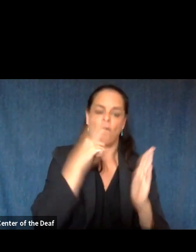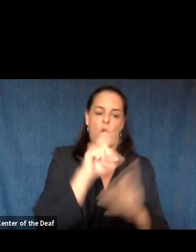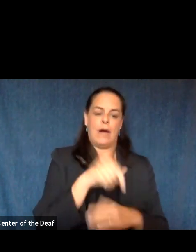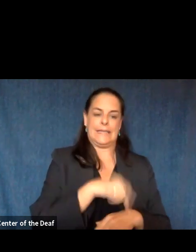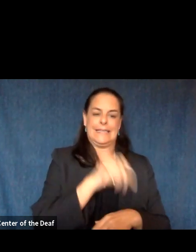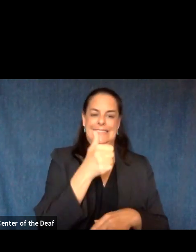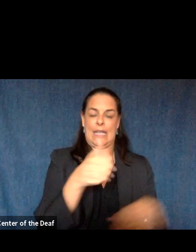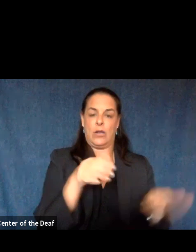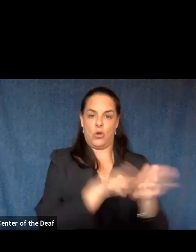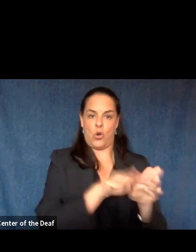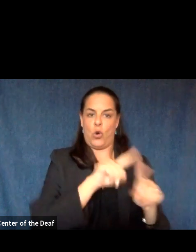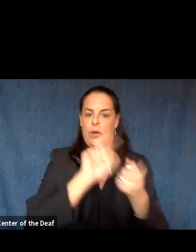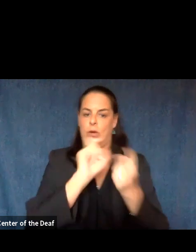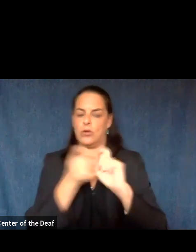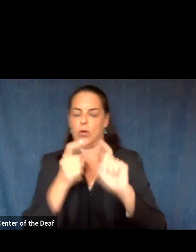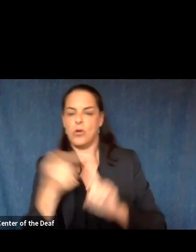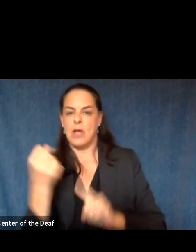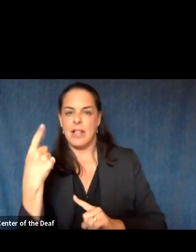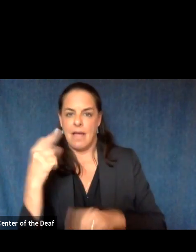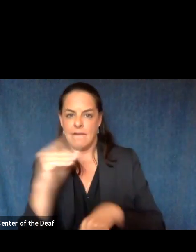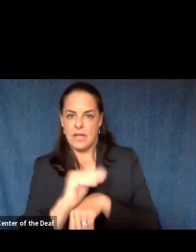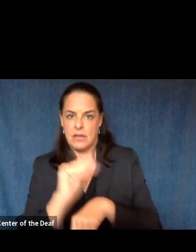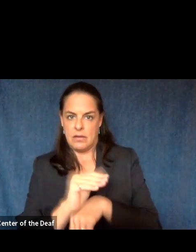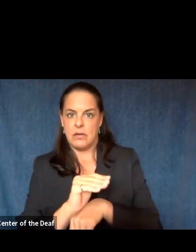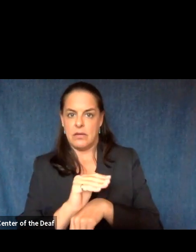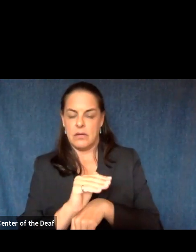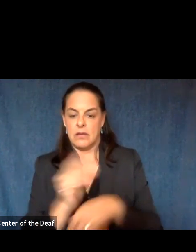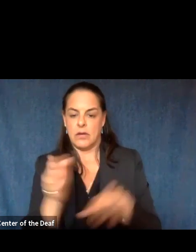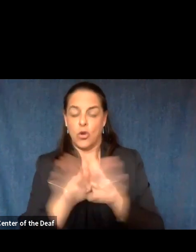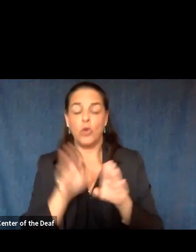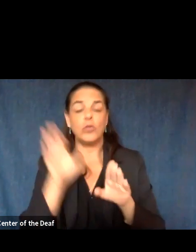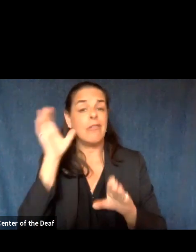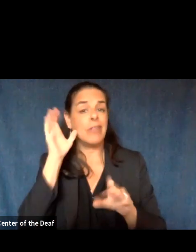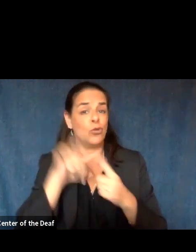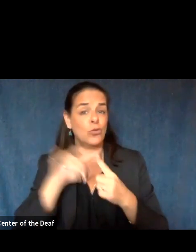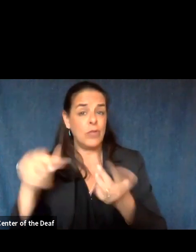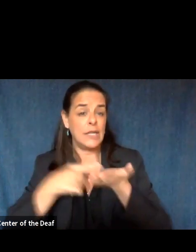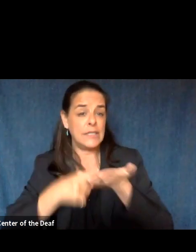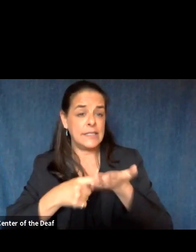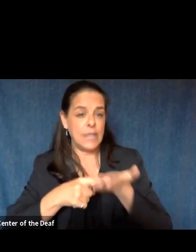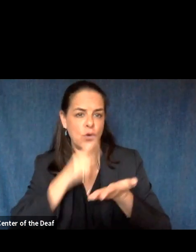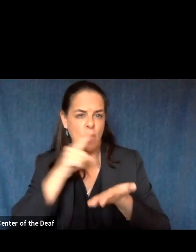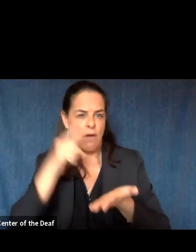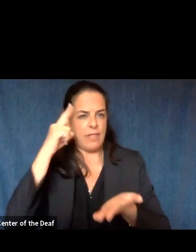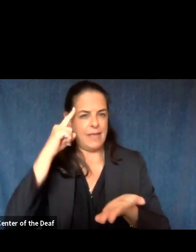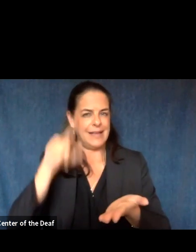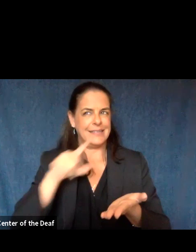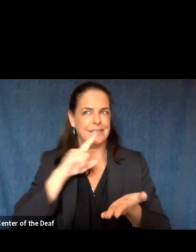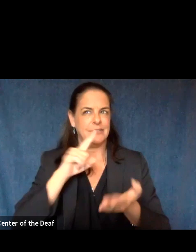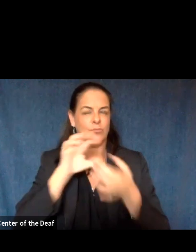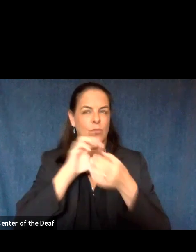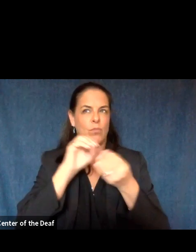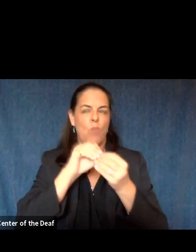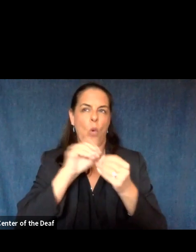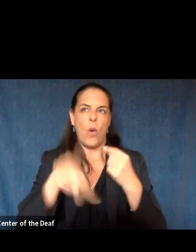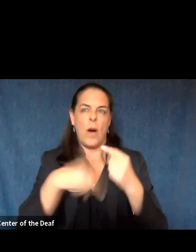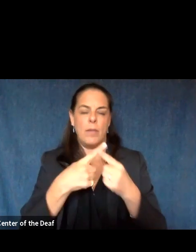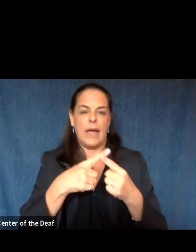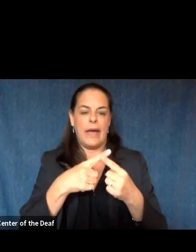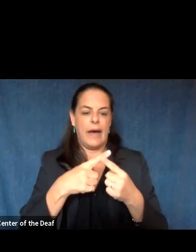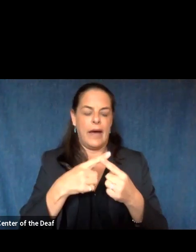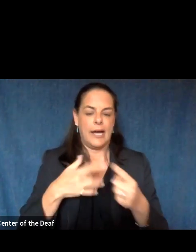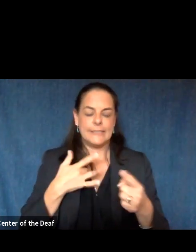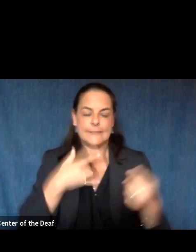closure. I think listening to the discussion it was really about trying to find a compromise where